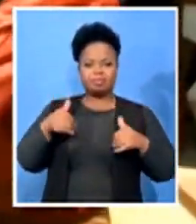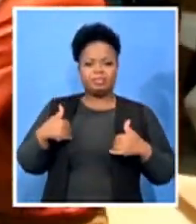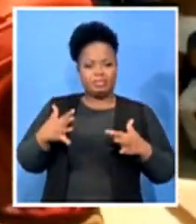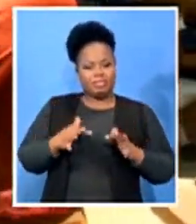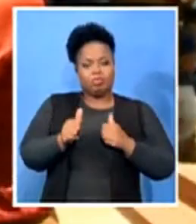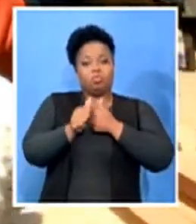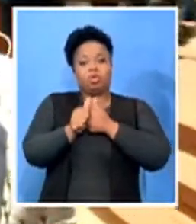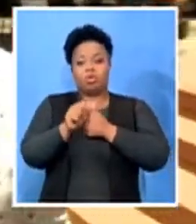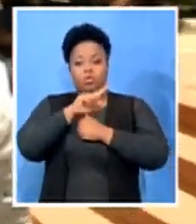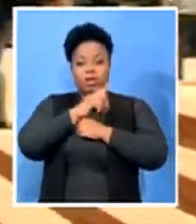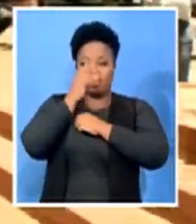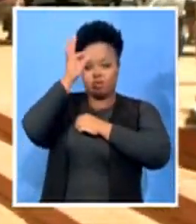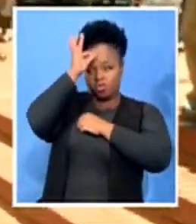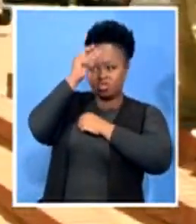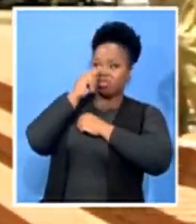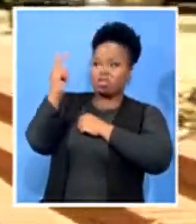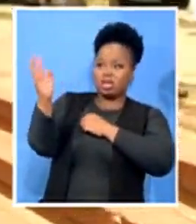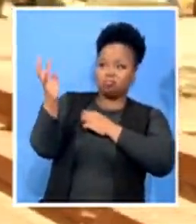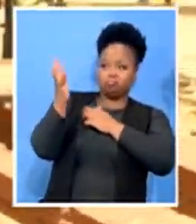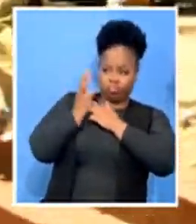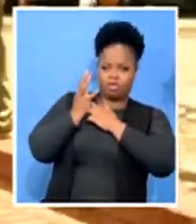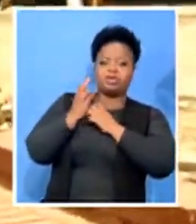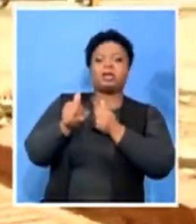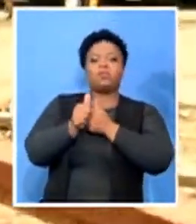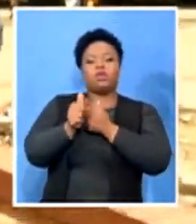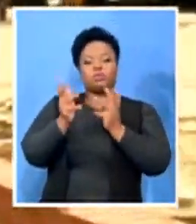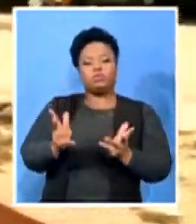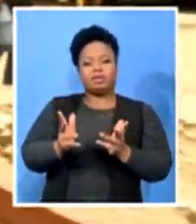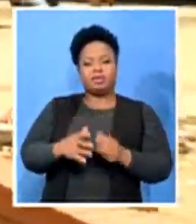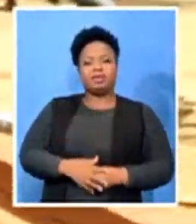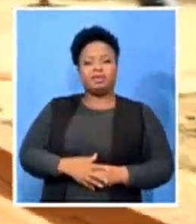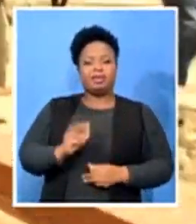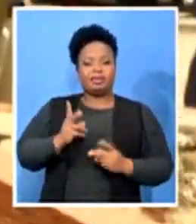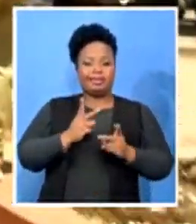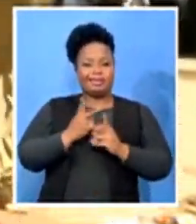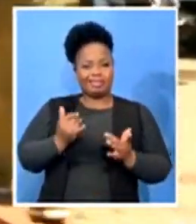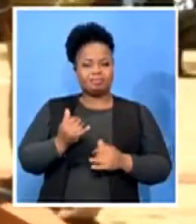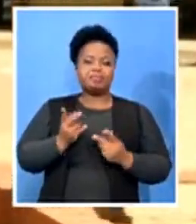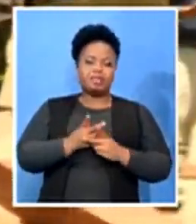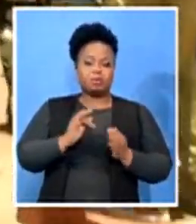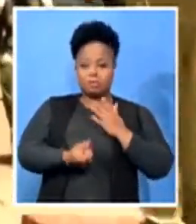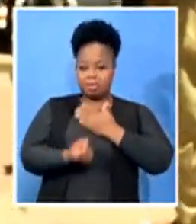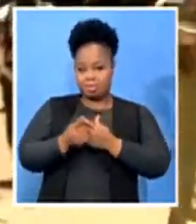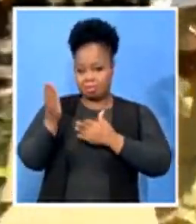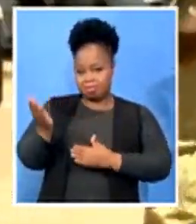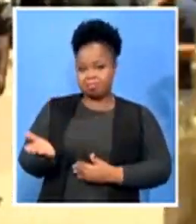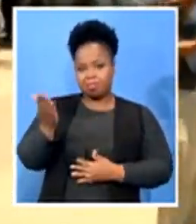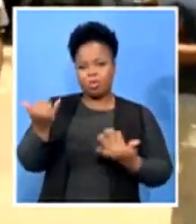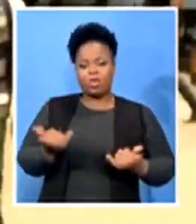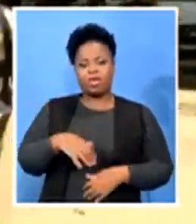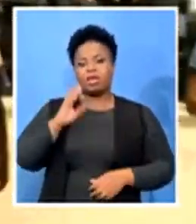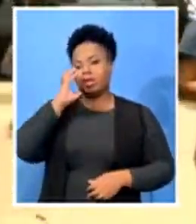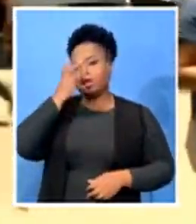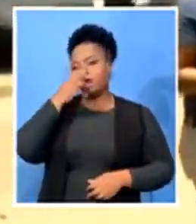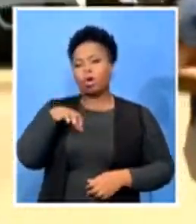coming with the police minister. This is what is happening currently. We are at the Bloemfontein taxi rank, and